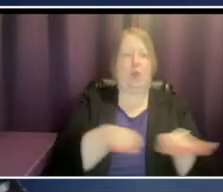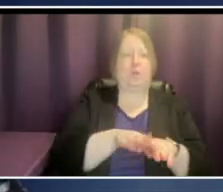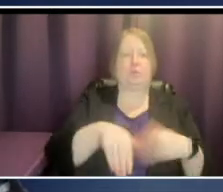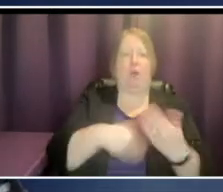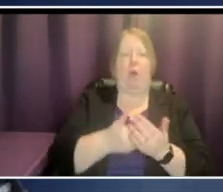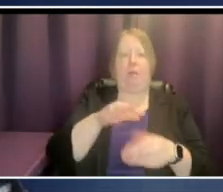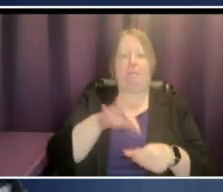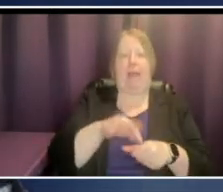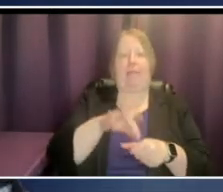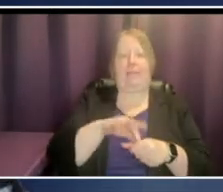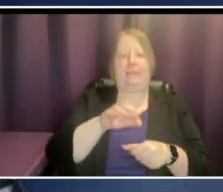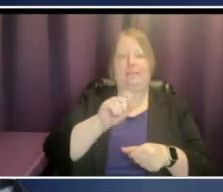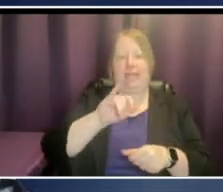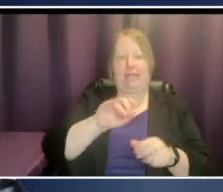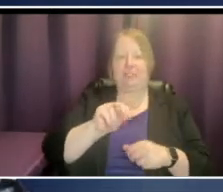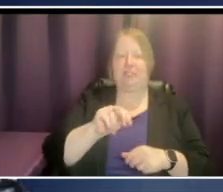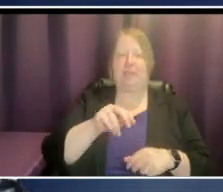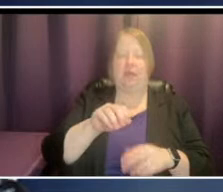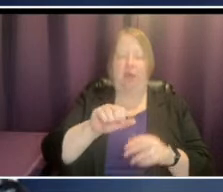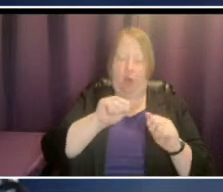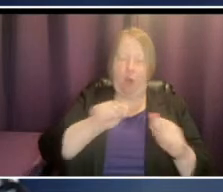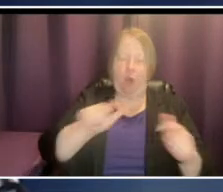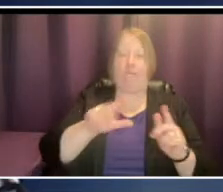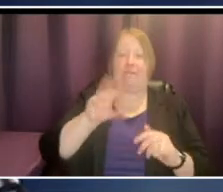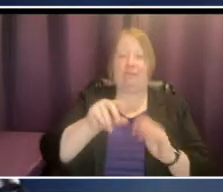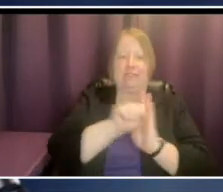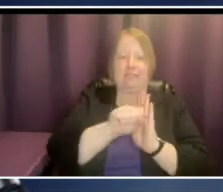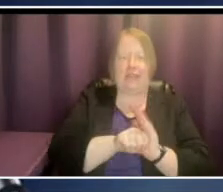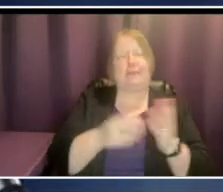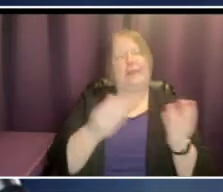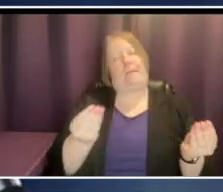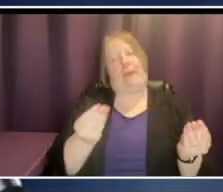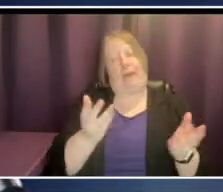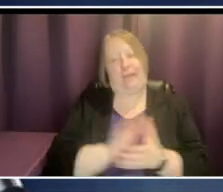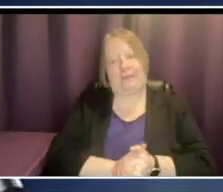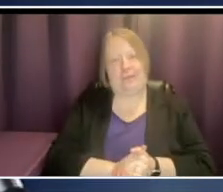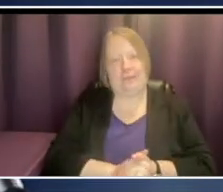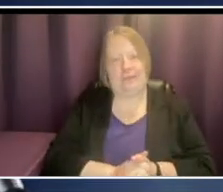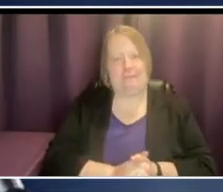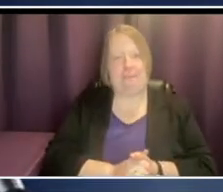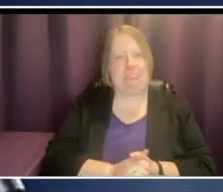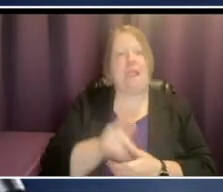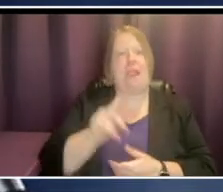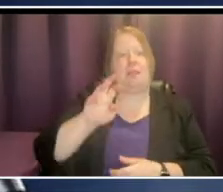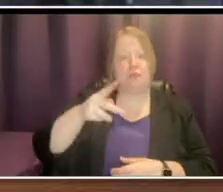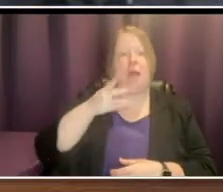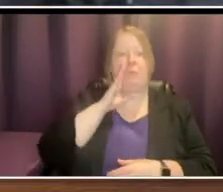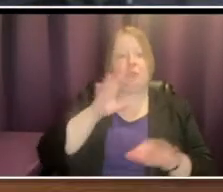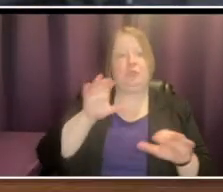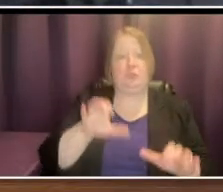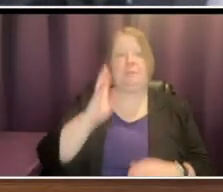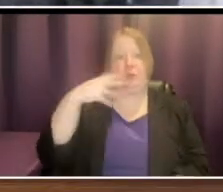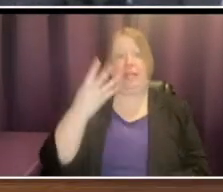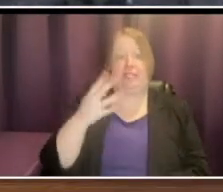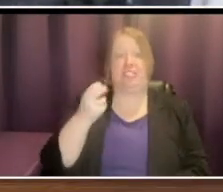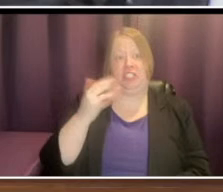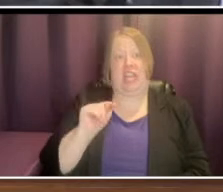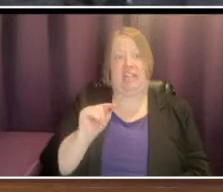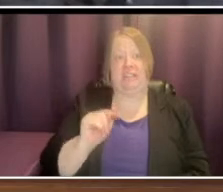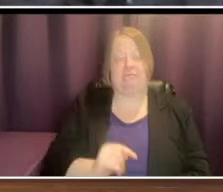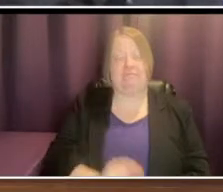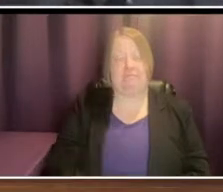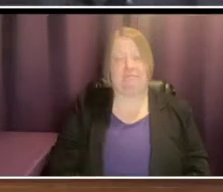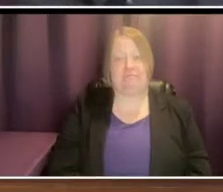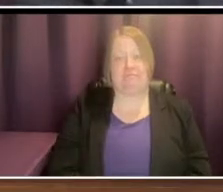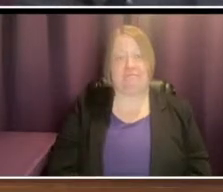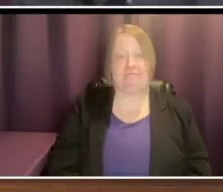no. He's not going out easy. If Biden's winning, Trump is going to do some crazy shit. As you know,